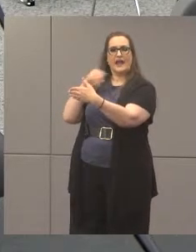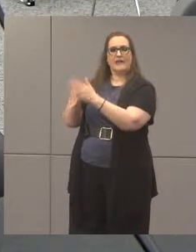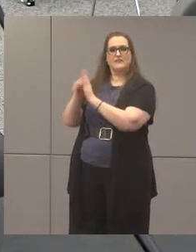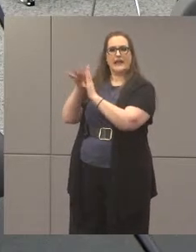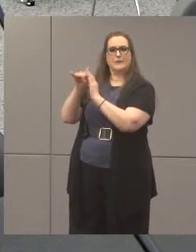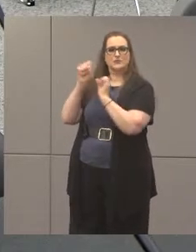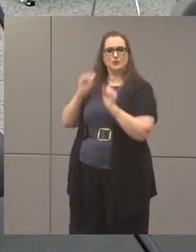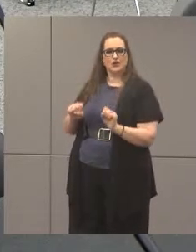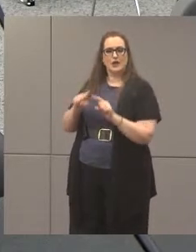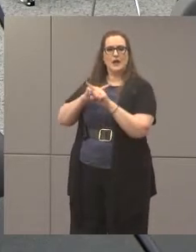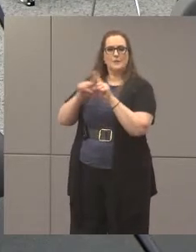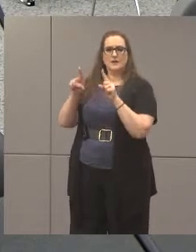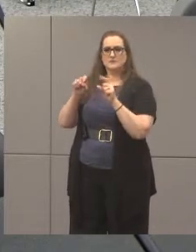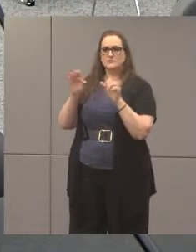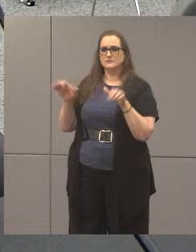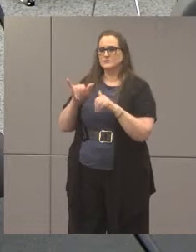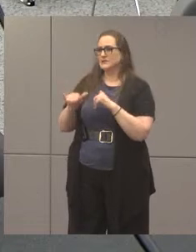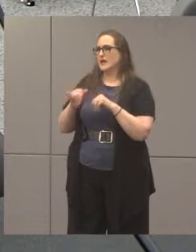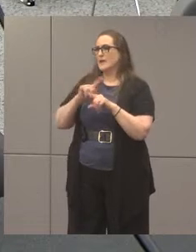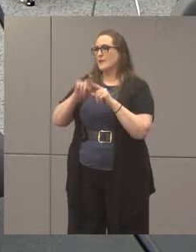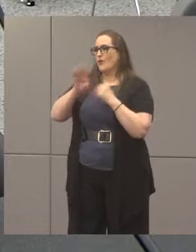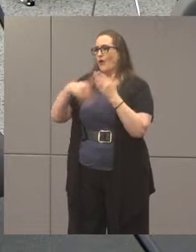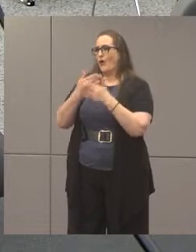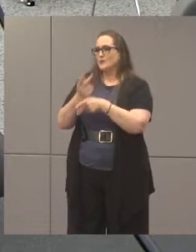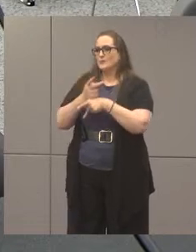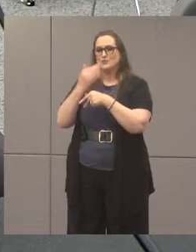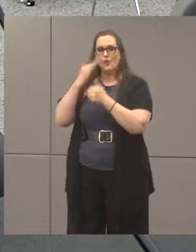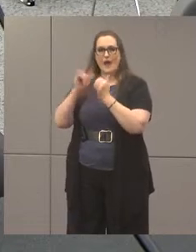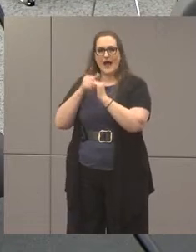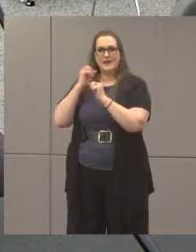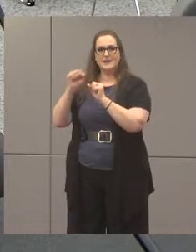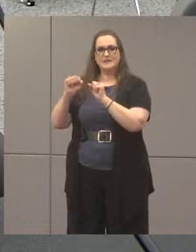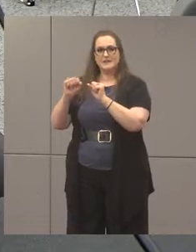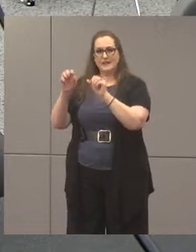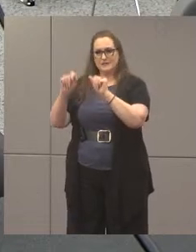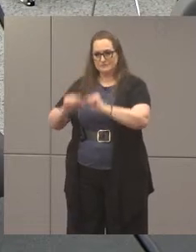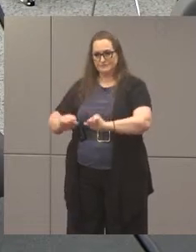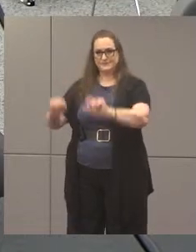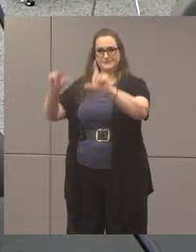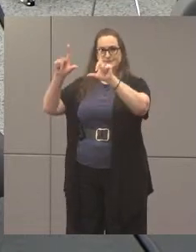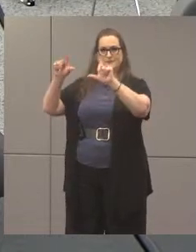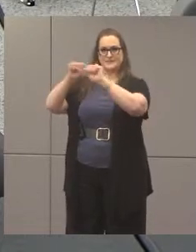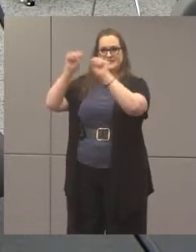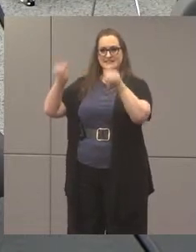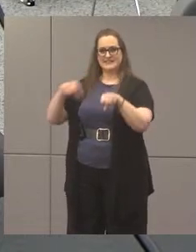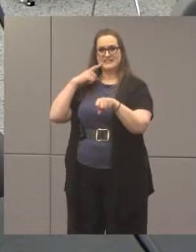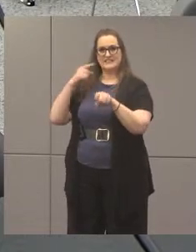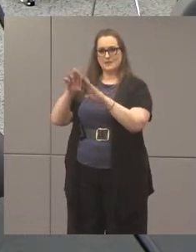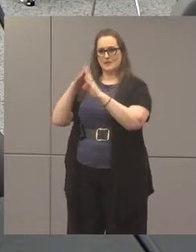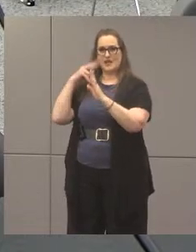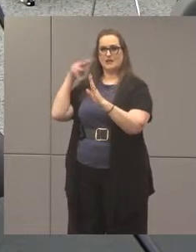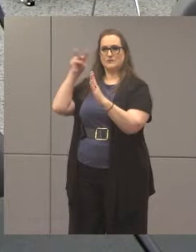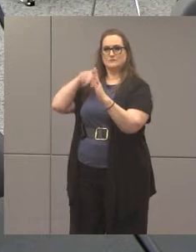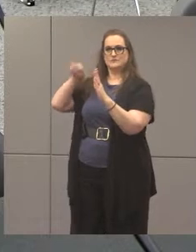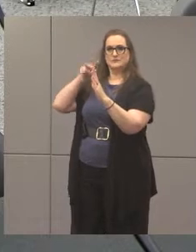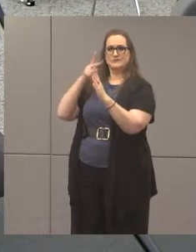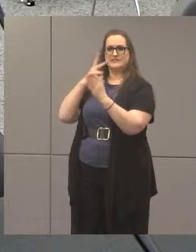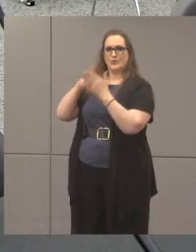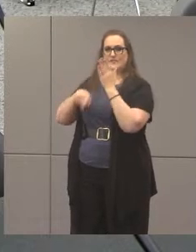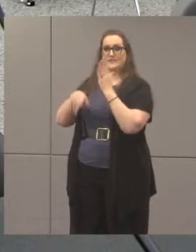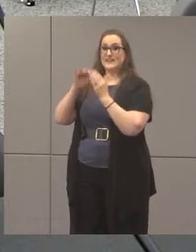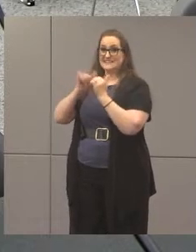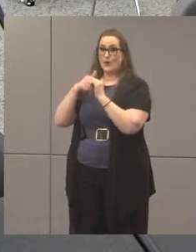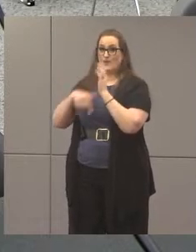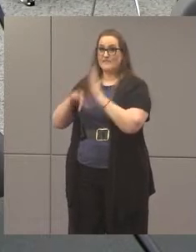capability. All the supervisors know how to get on the system and look at the cameras, see what they can see. That's how we found that individual